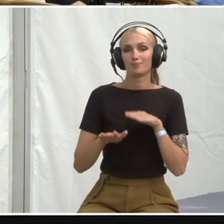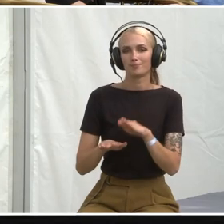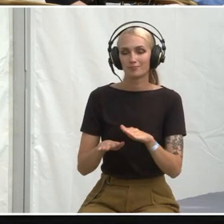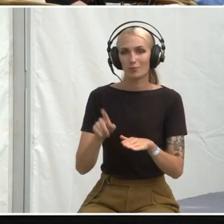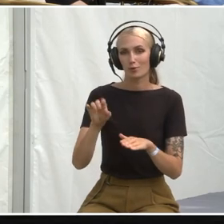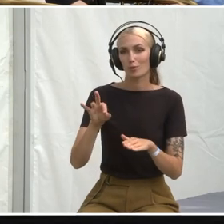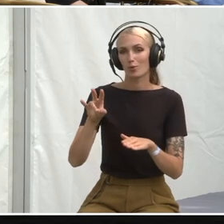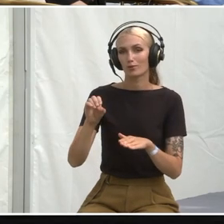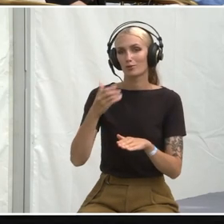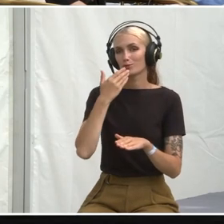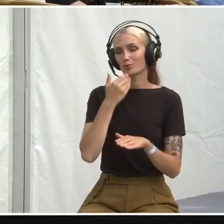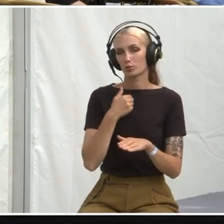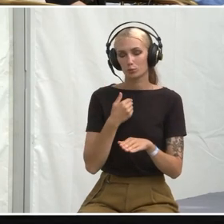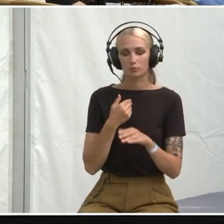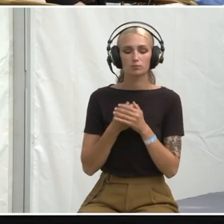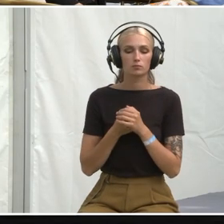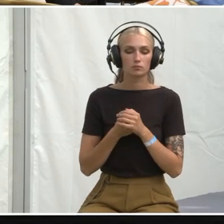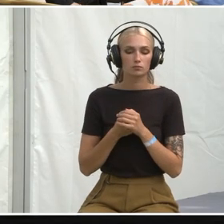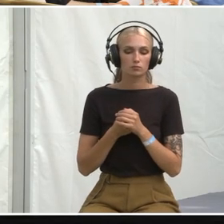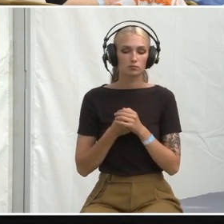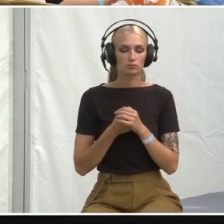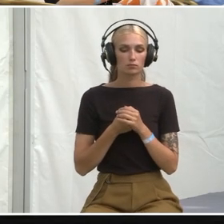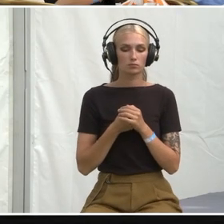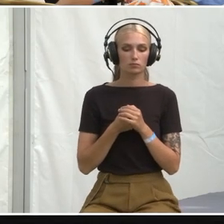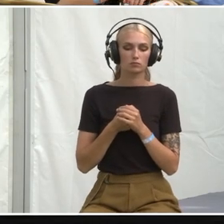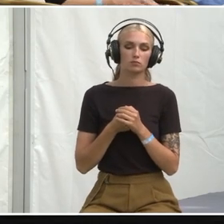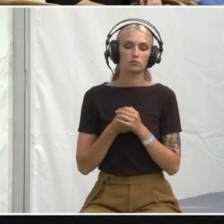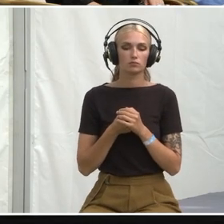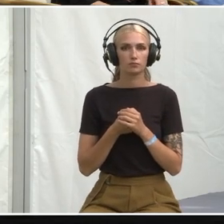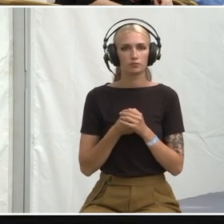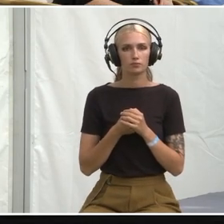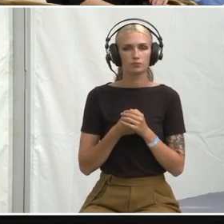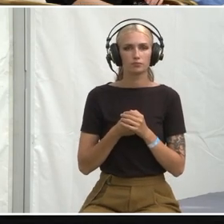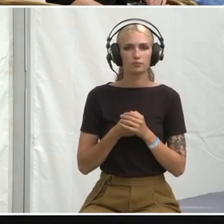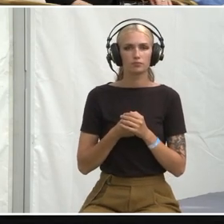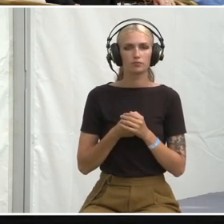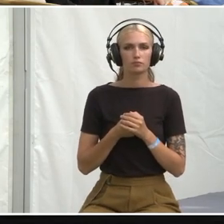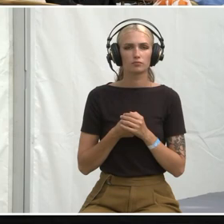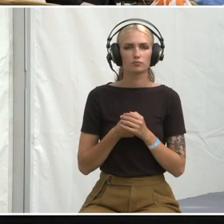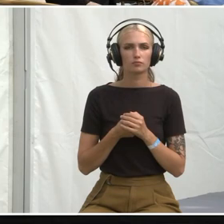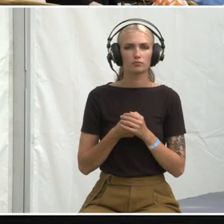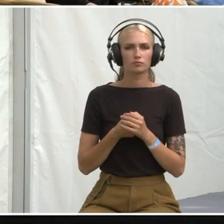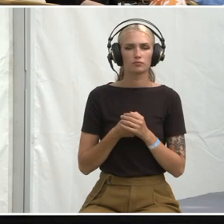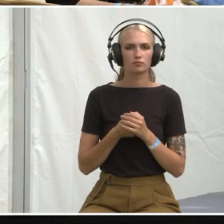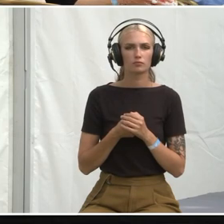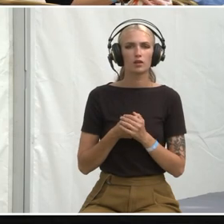Jonas. The center, what do you say in English? Center for